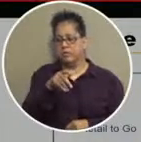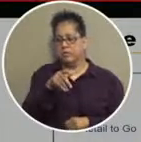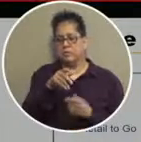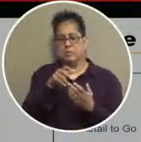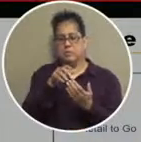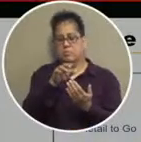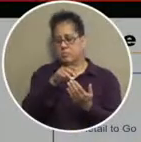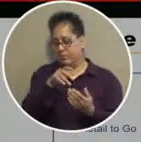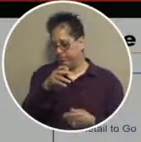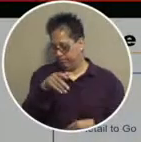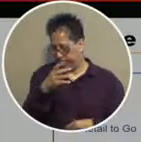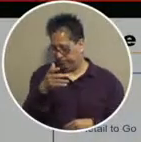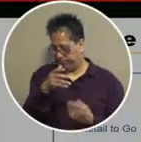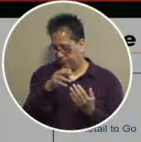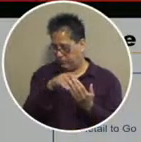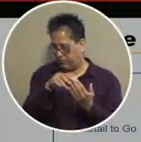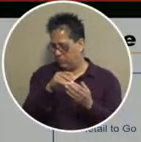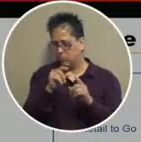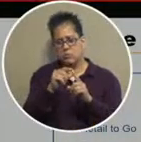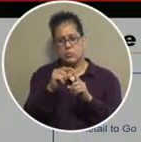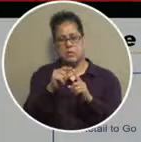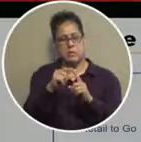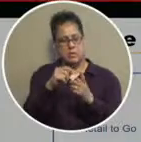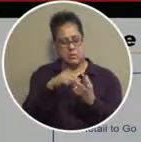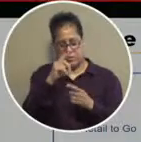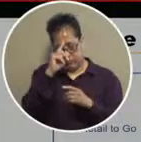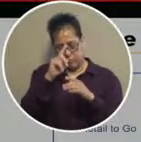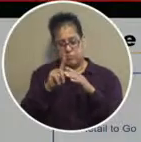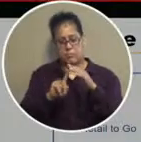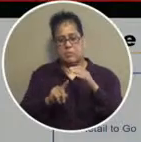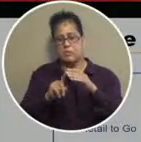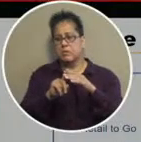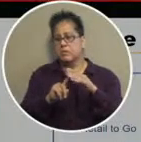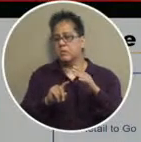study by the I don't know which word I'm looking for. It's